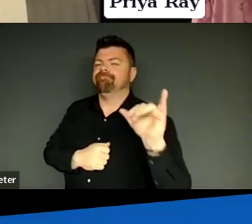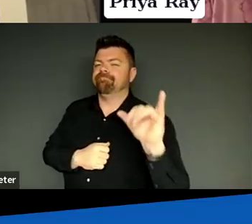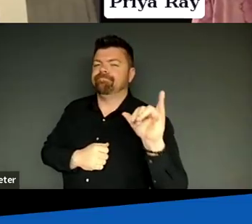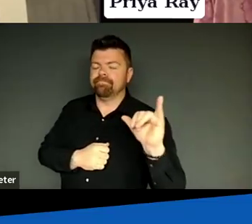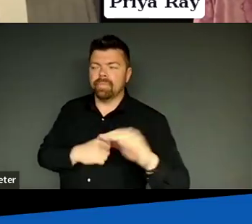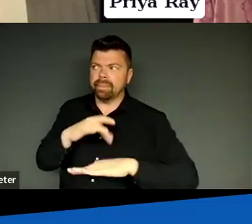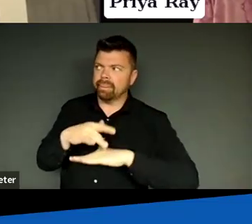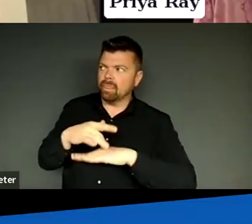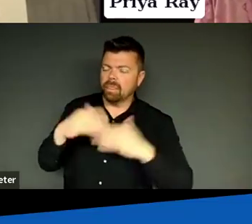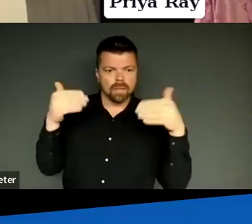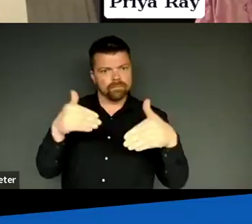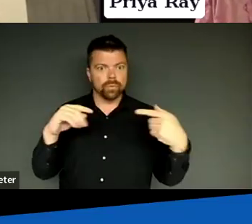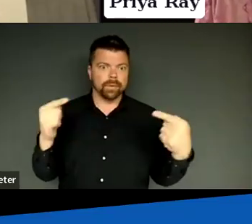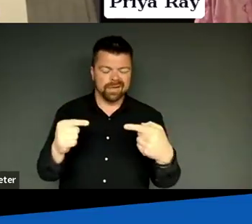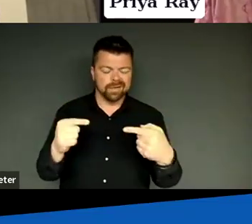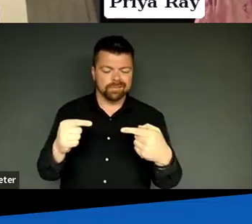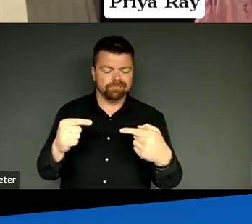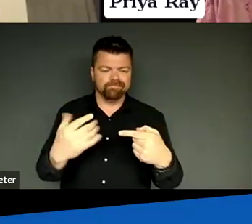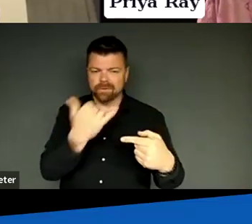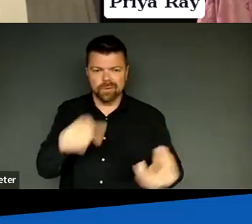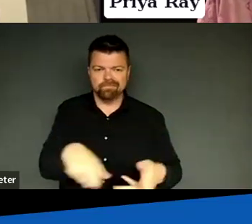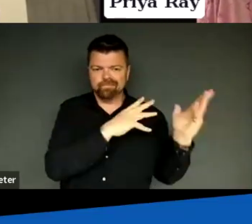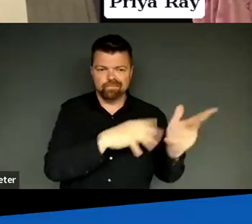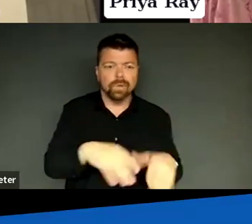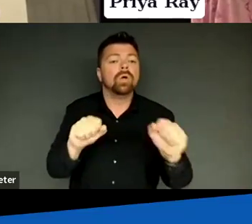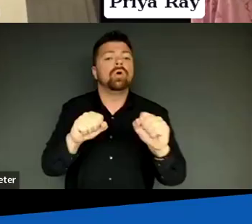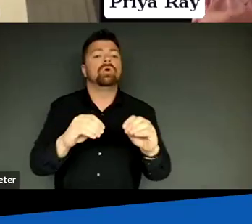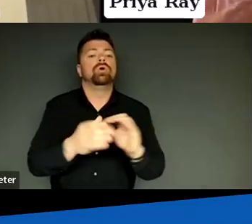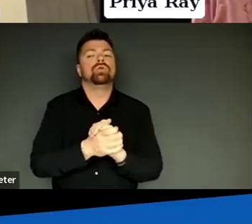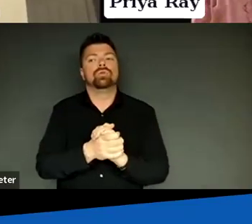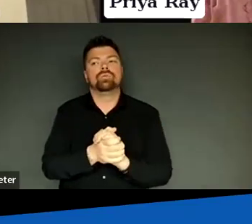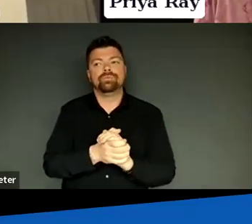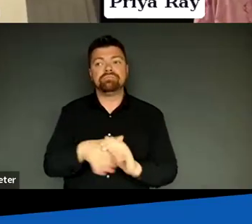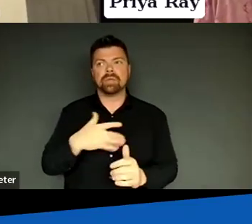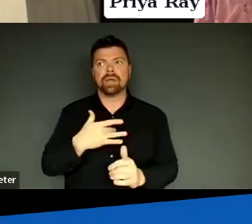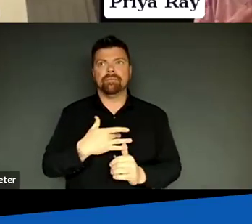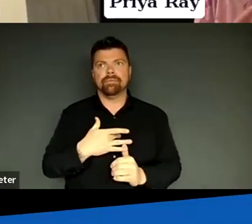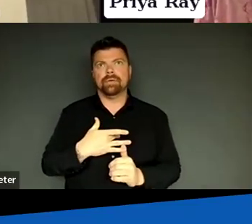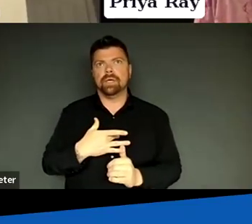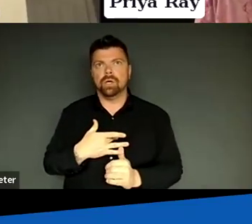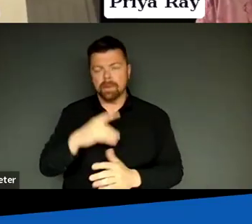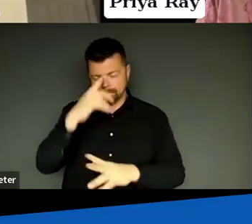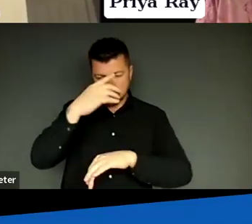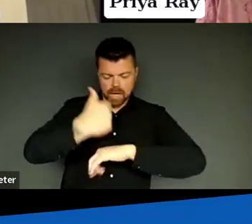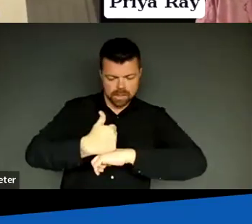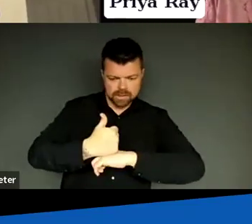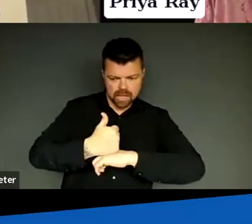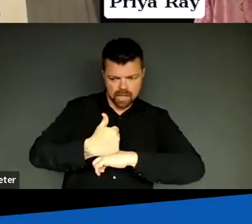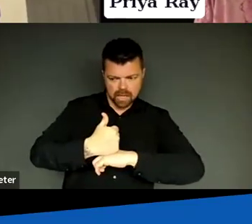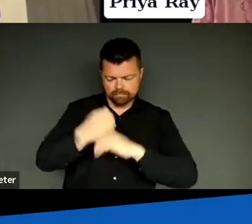that was not the path for me. So yeah, so I just find keeping myself busy mentally